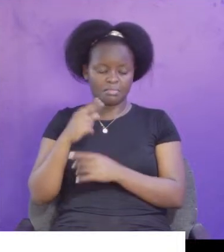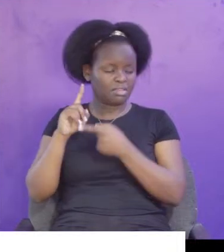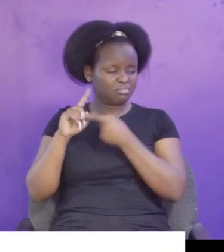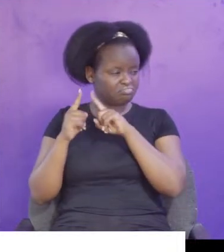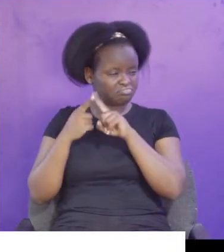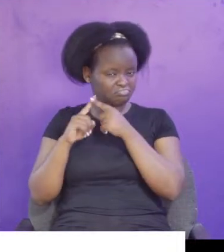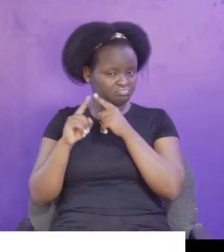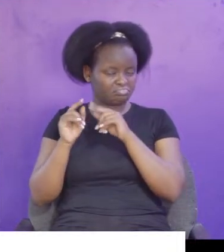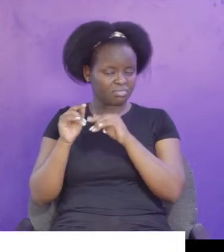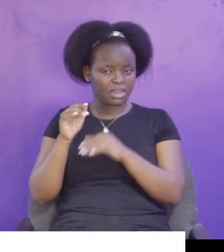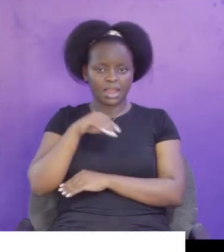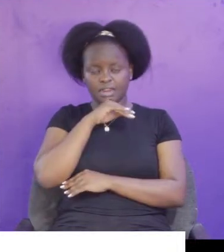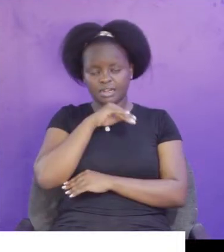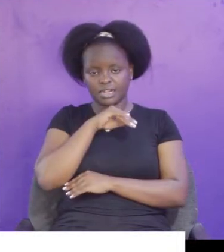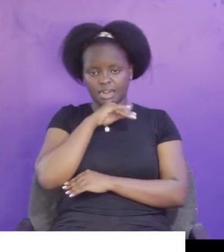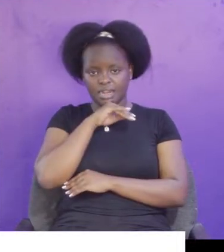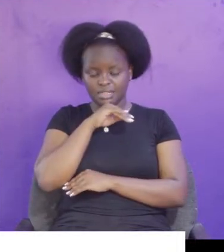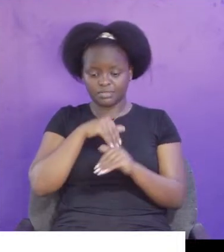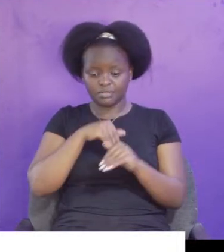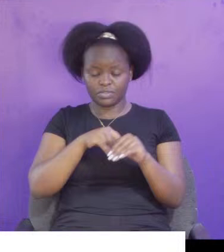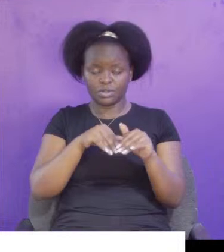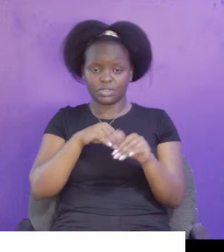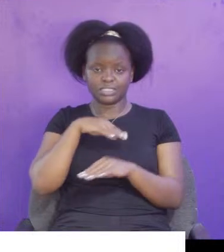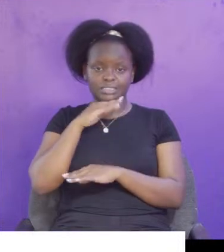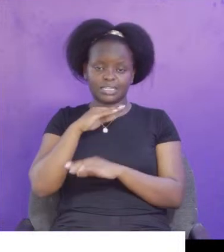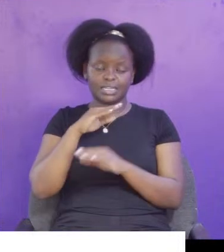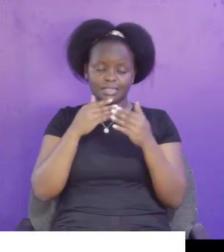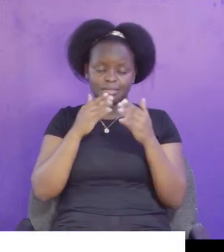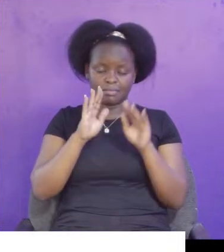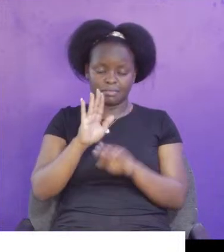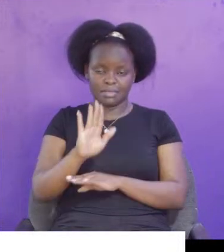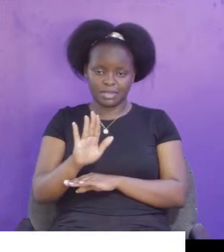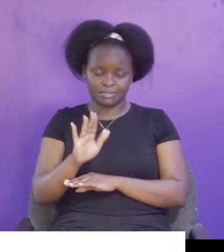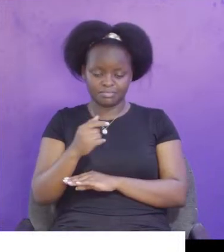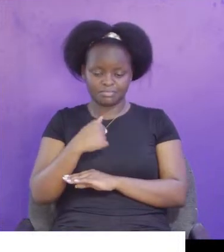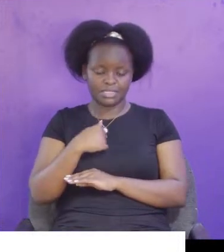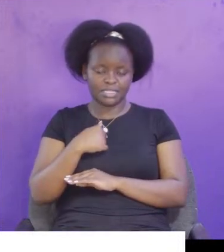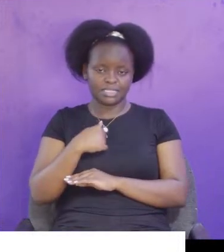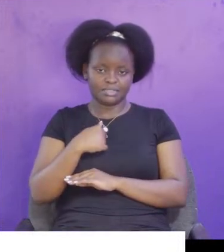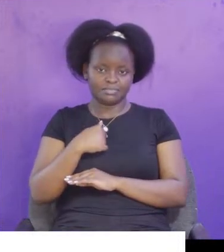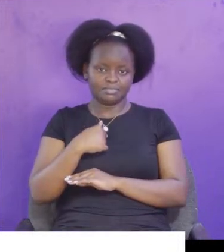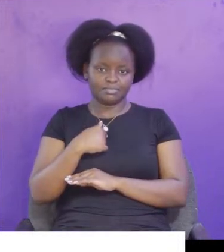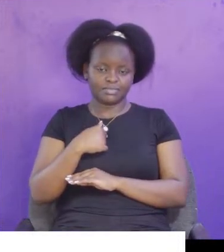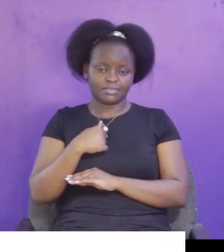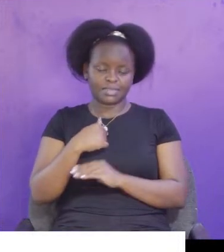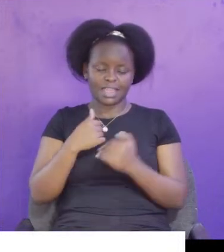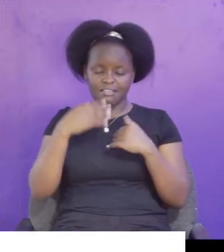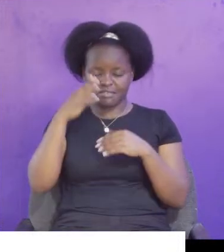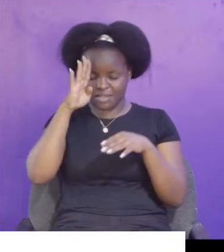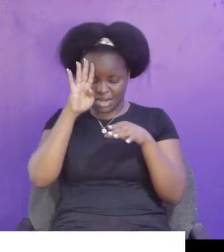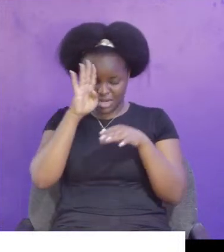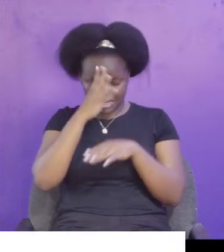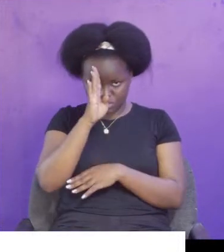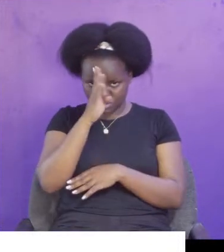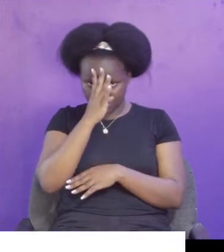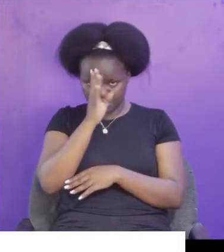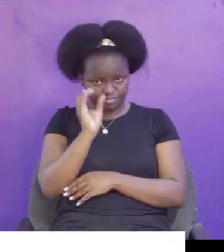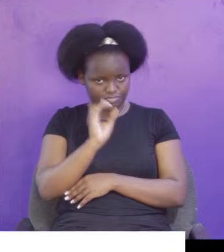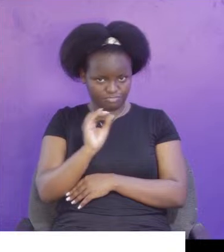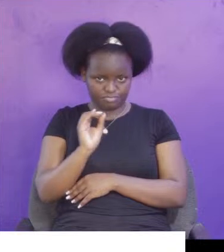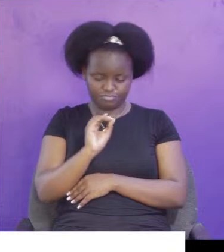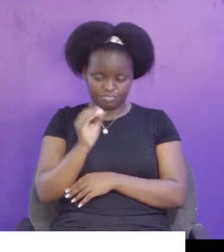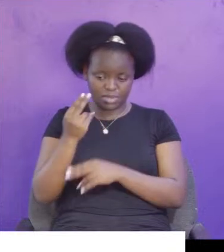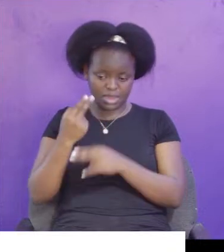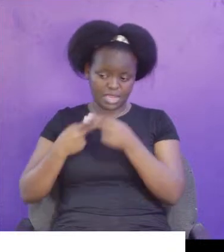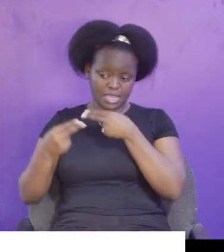legacy following his passing, I have entertained no doubt in my mind that history will judge